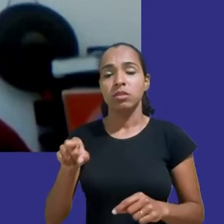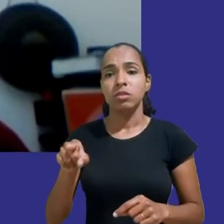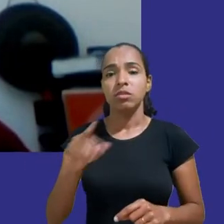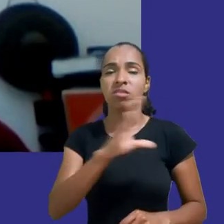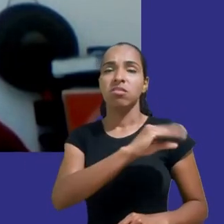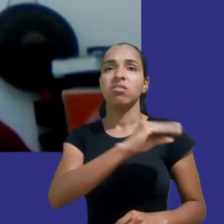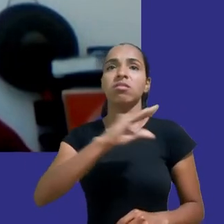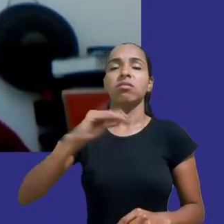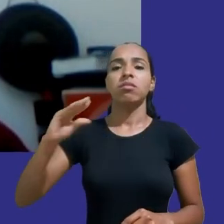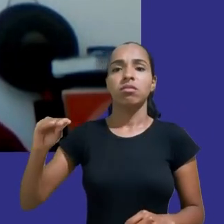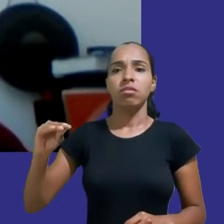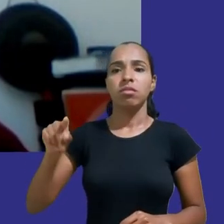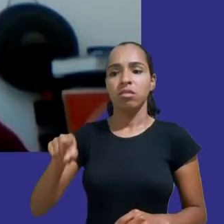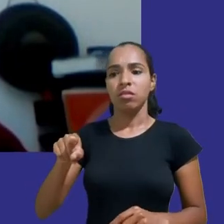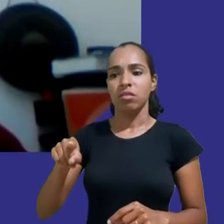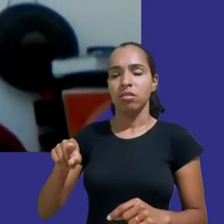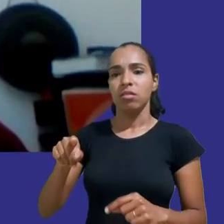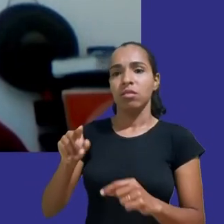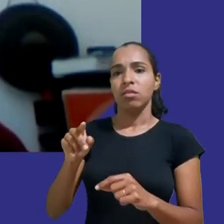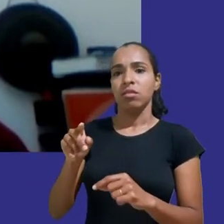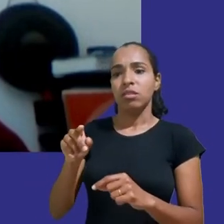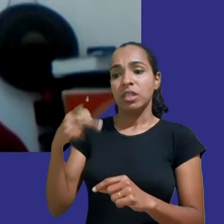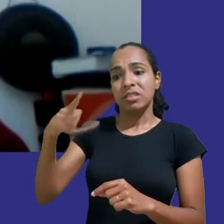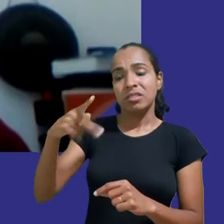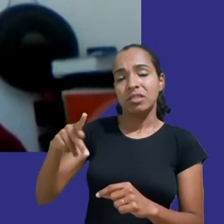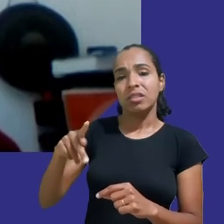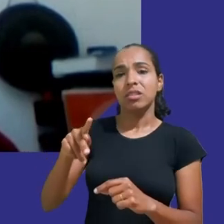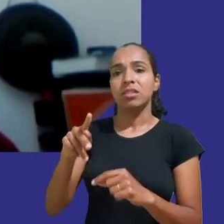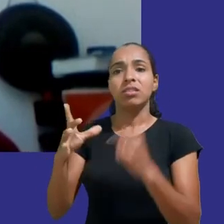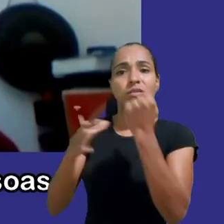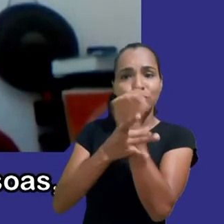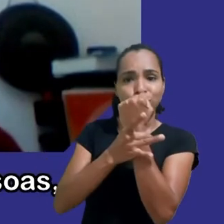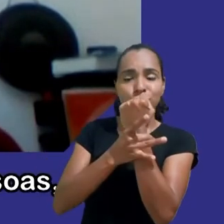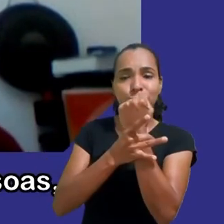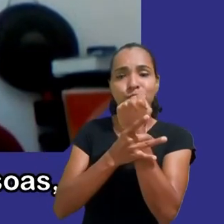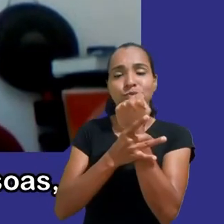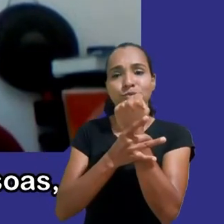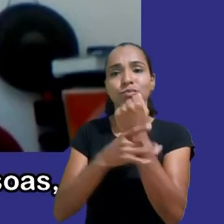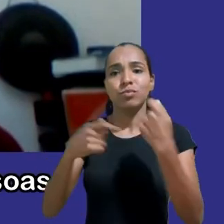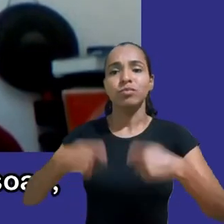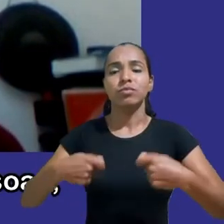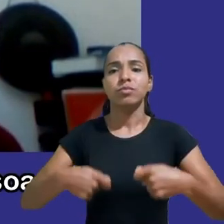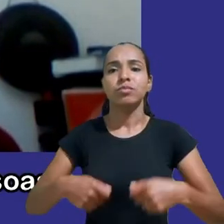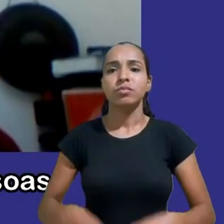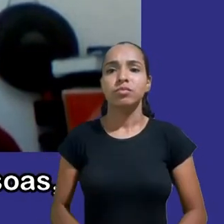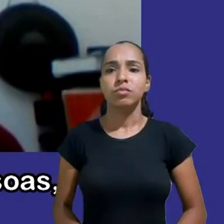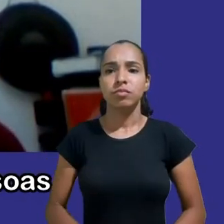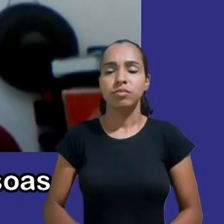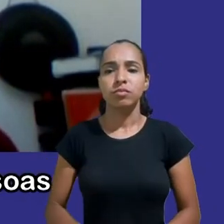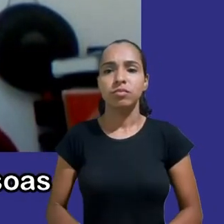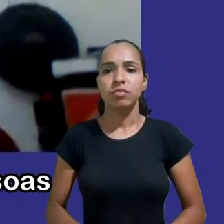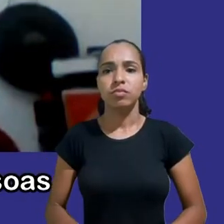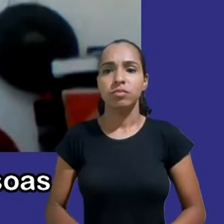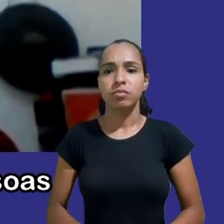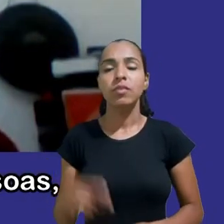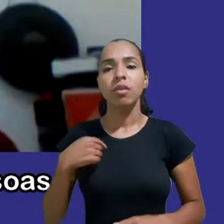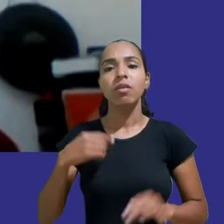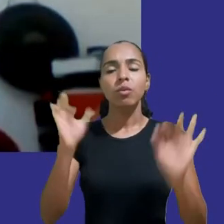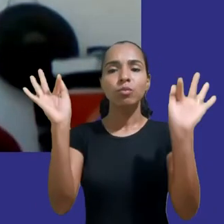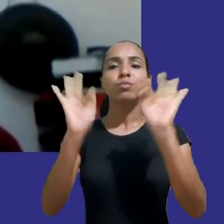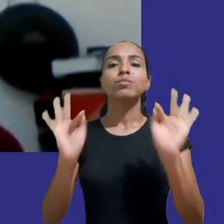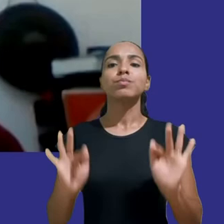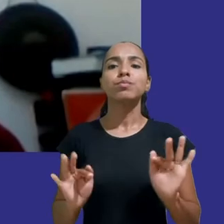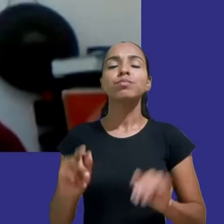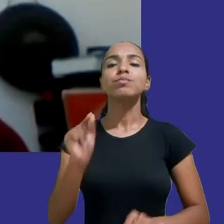introduction of GDPR in Europe and I'm happy and say that like inspired by your action and others